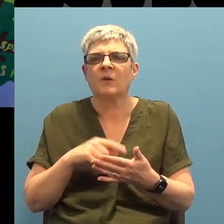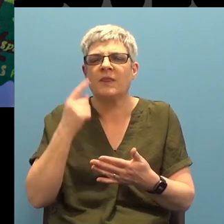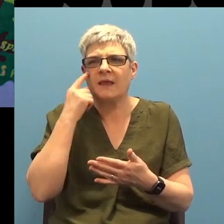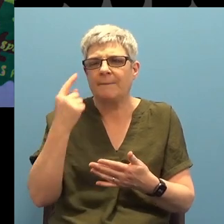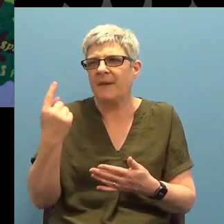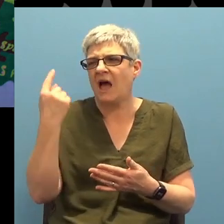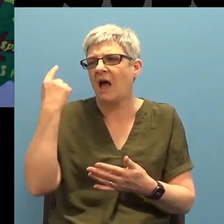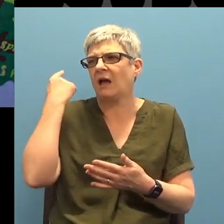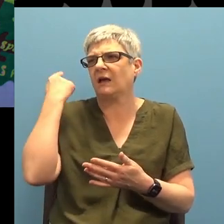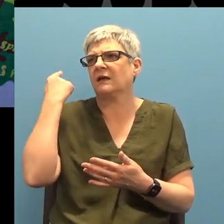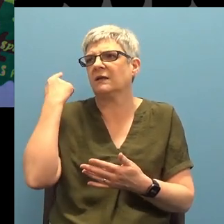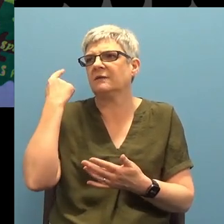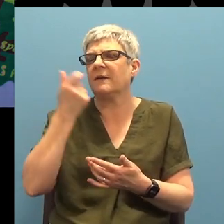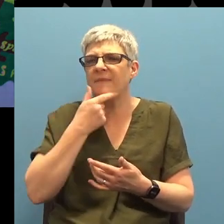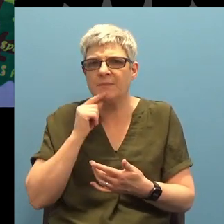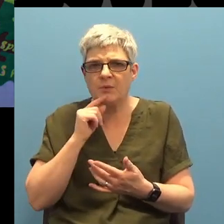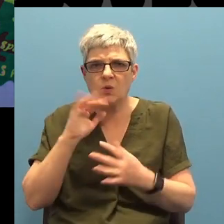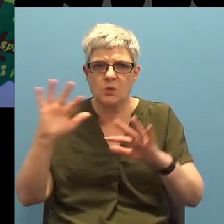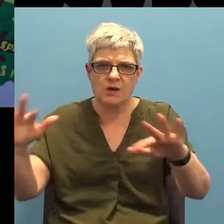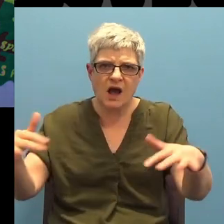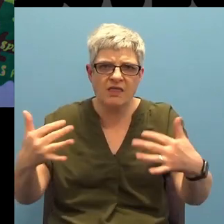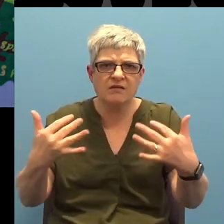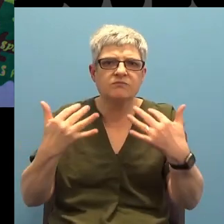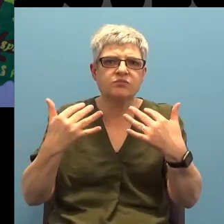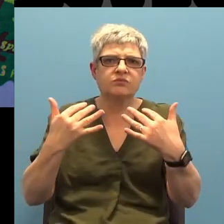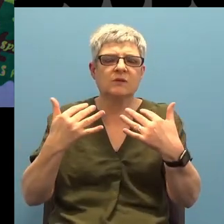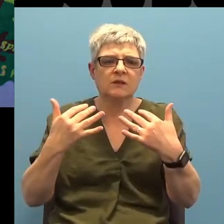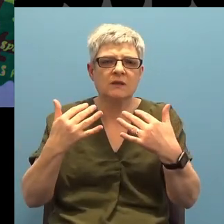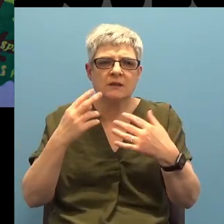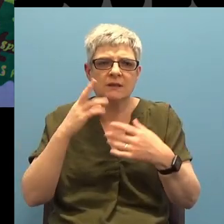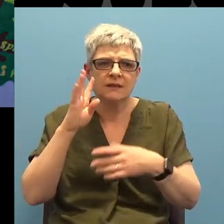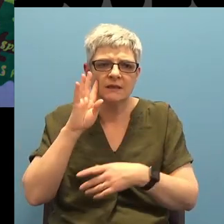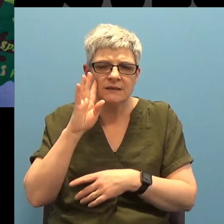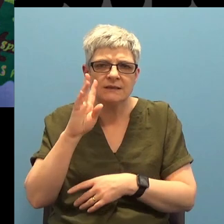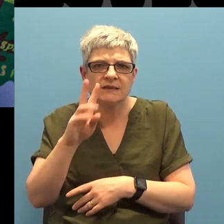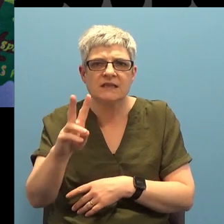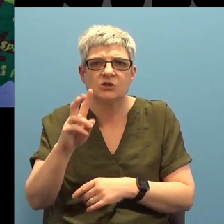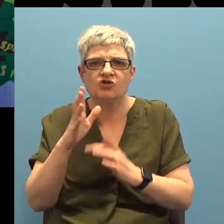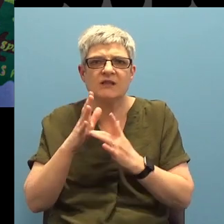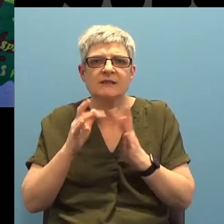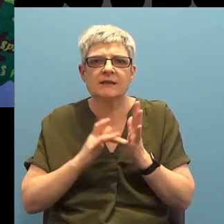Think back how the people had gathered to hear Jesus.